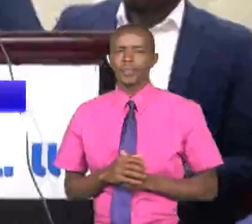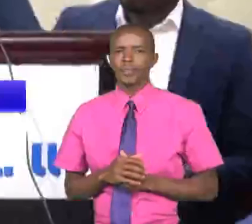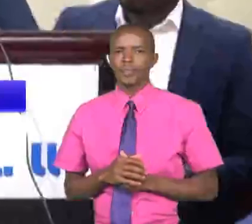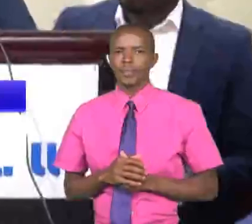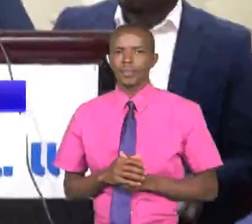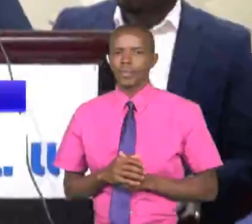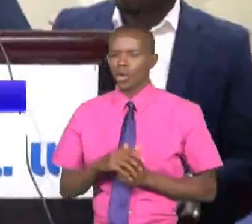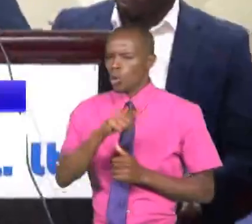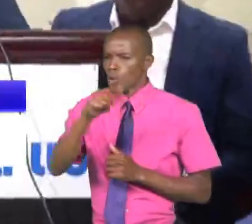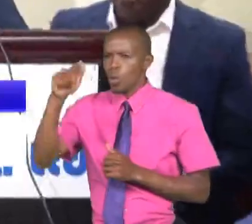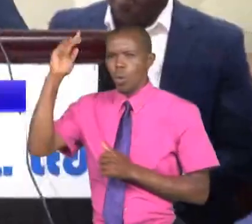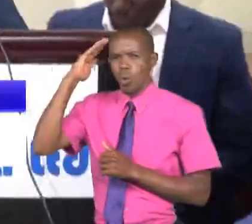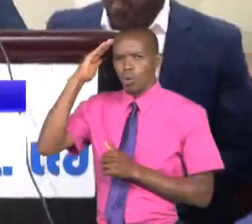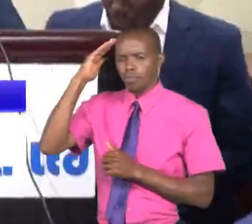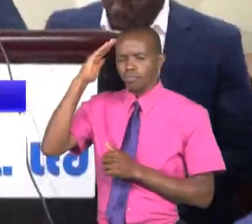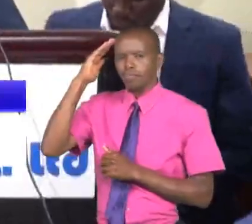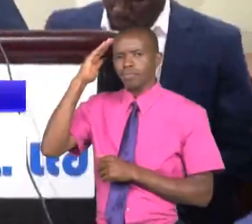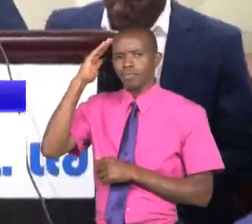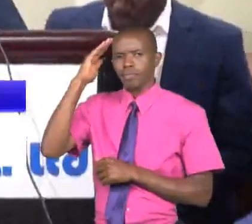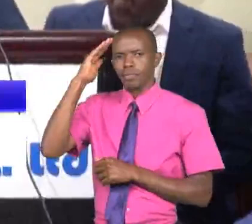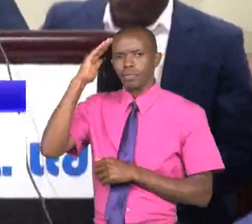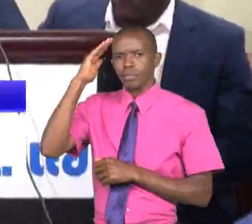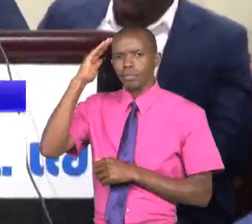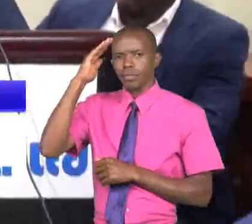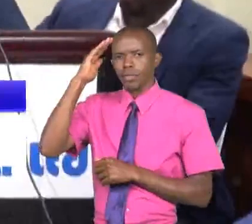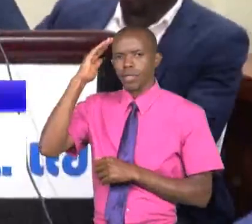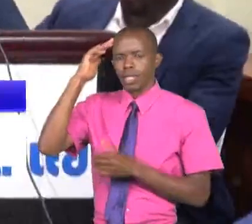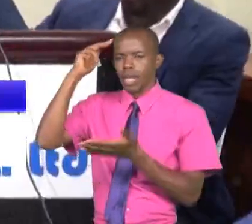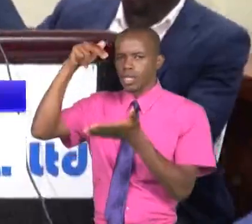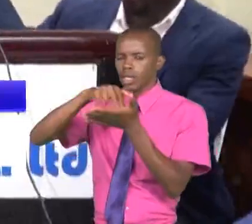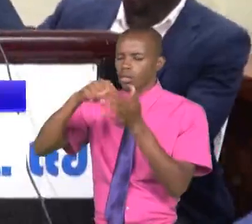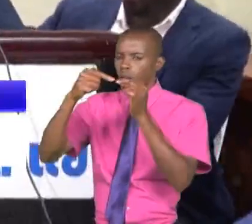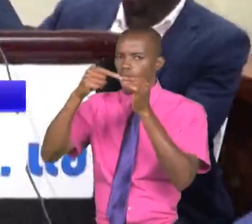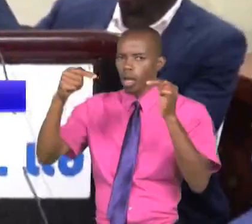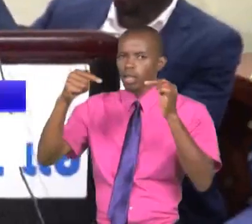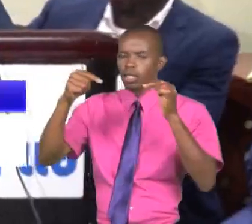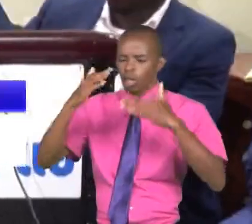As you all know, ladies and gentlemen, standing against General Museveni